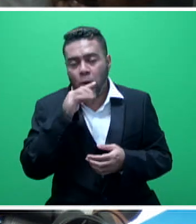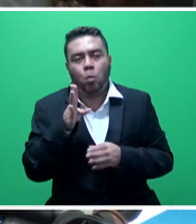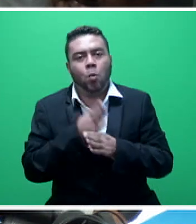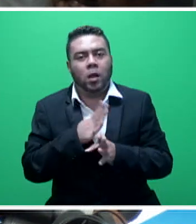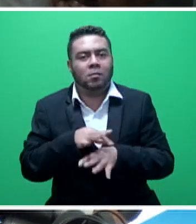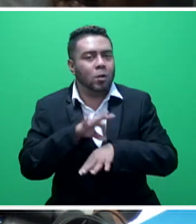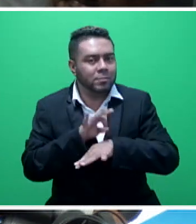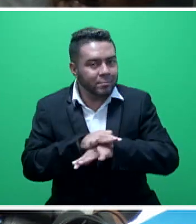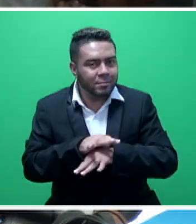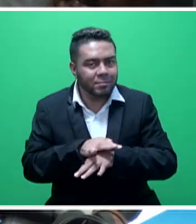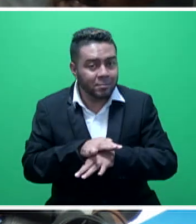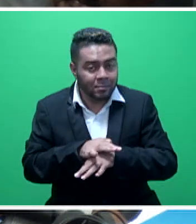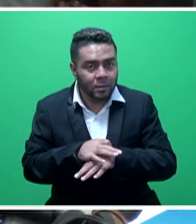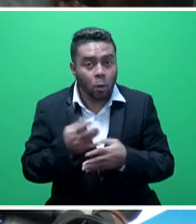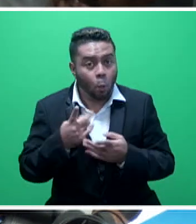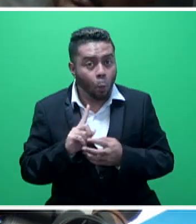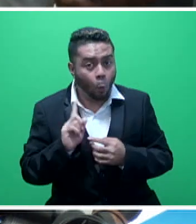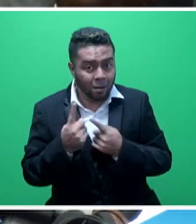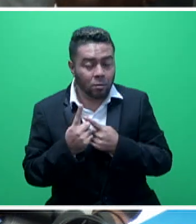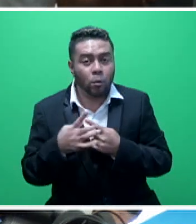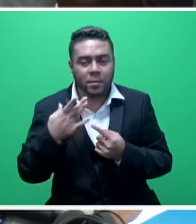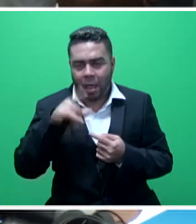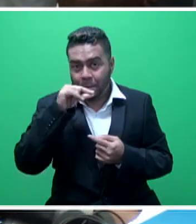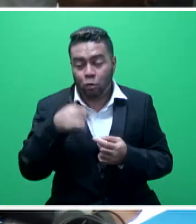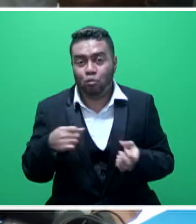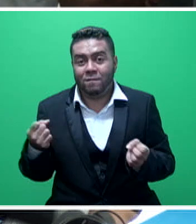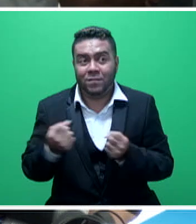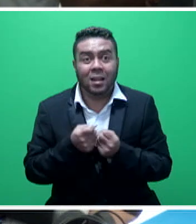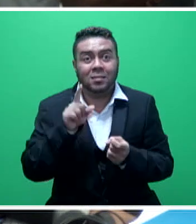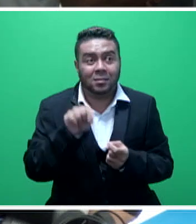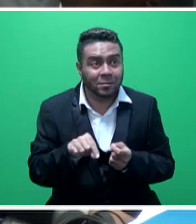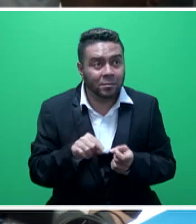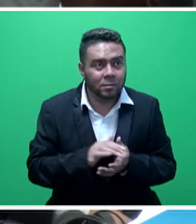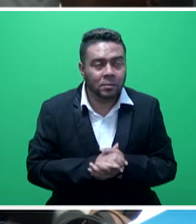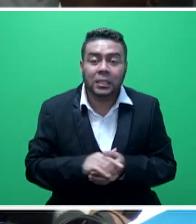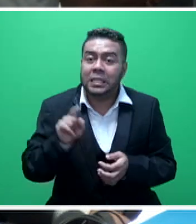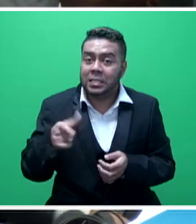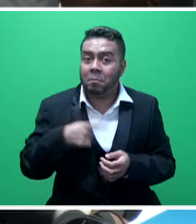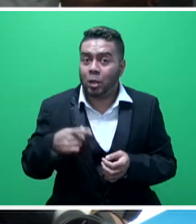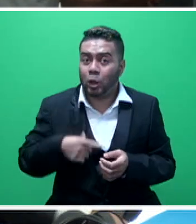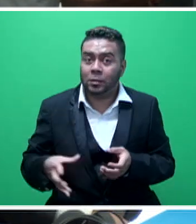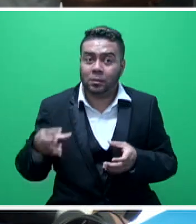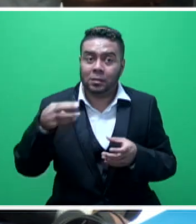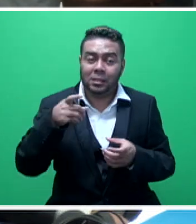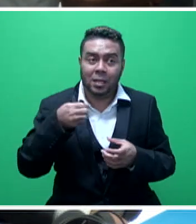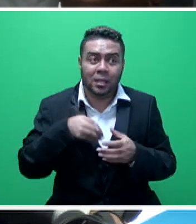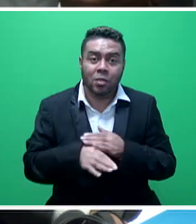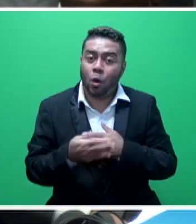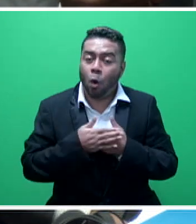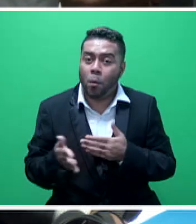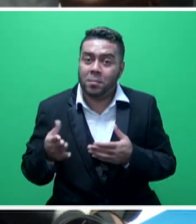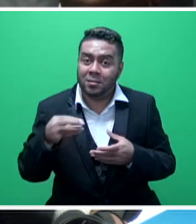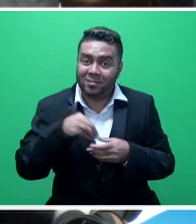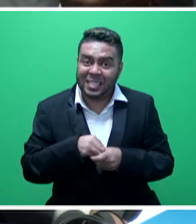them. And one of the reasons why we've been able to fight this fight well also is because with the open merit system that we have